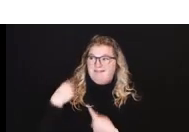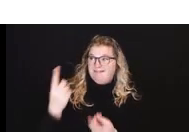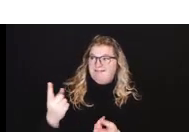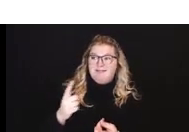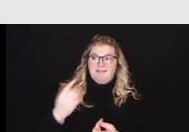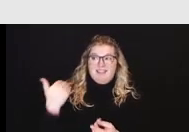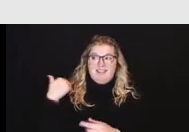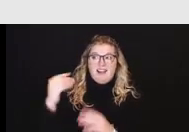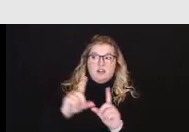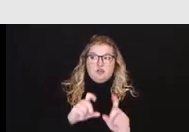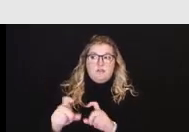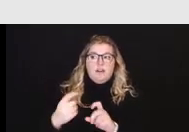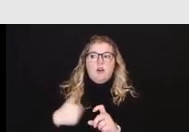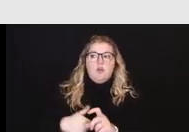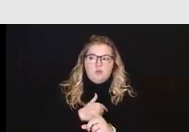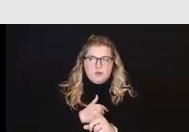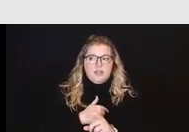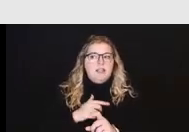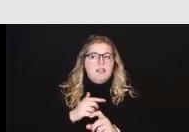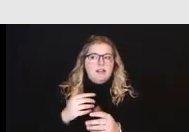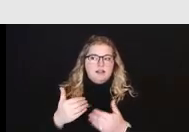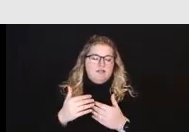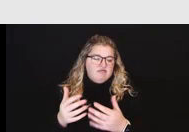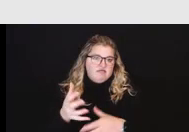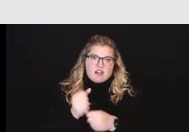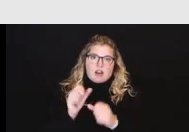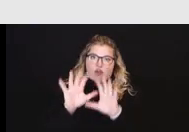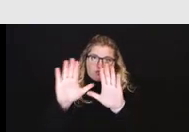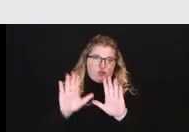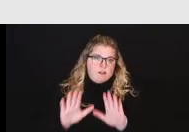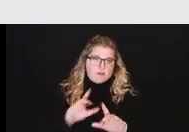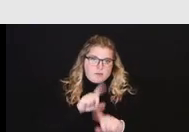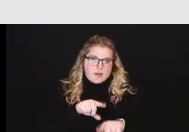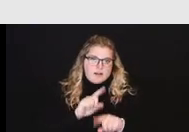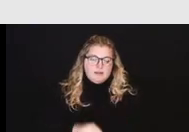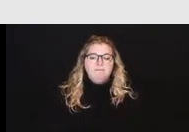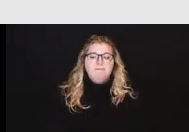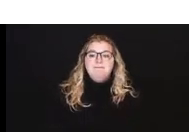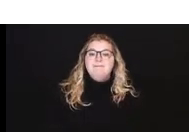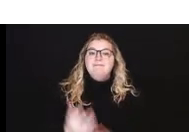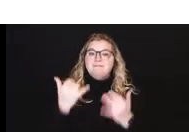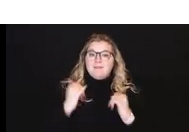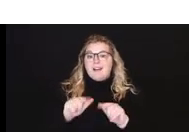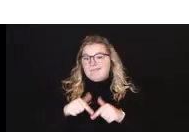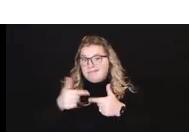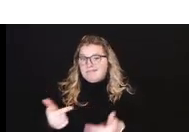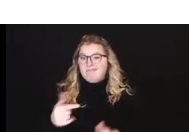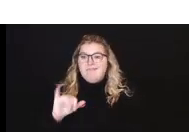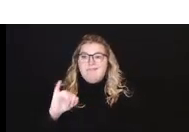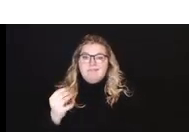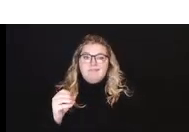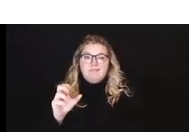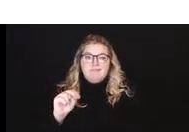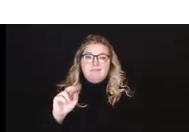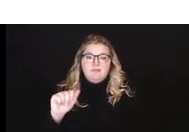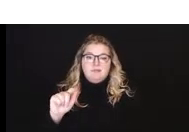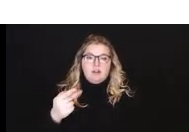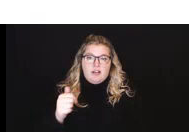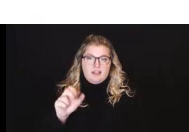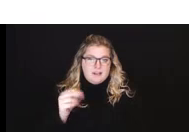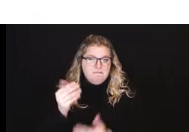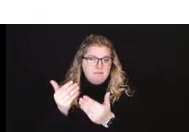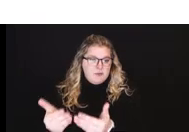survey. So I've introduced the speakers, and now I'm gonna have at it. So Jonathan, please go